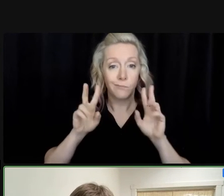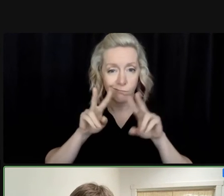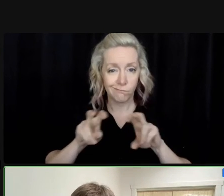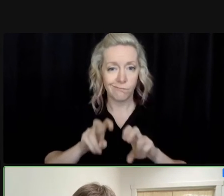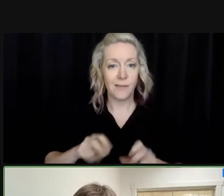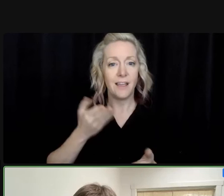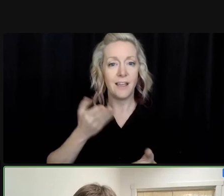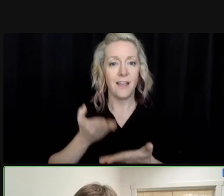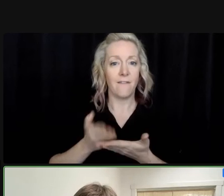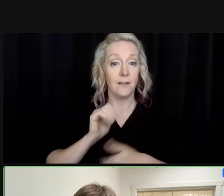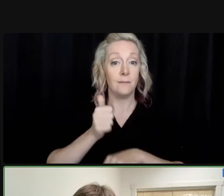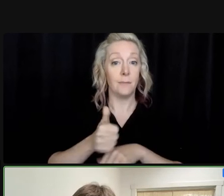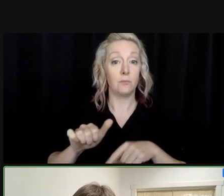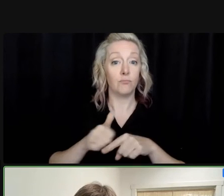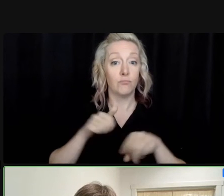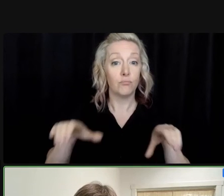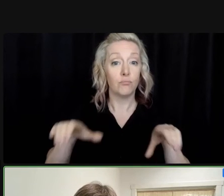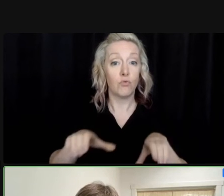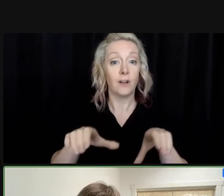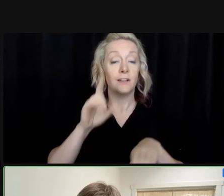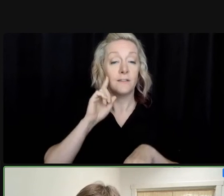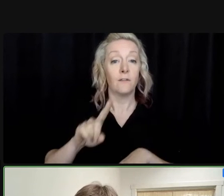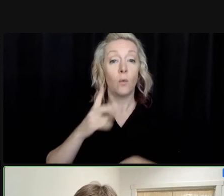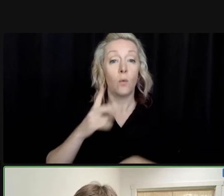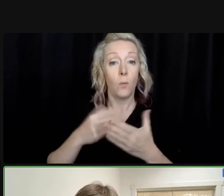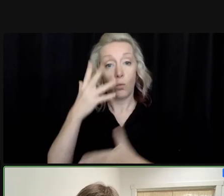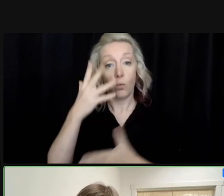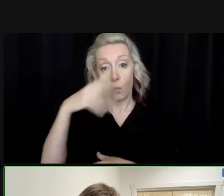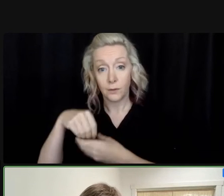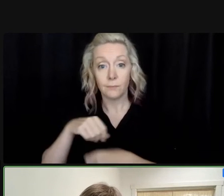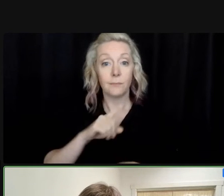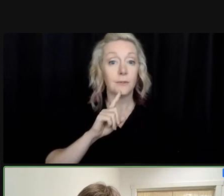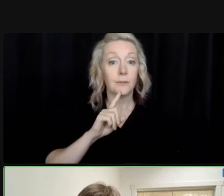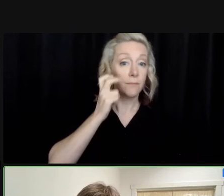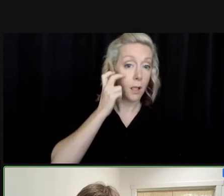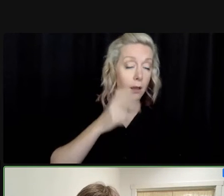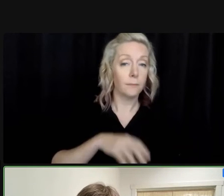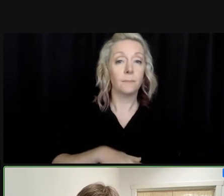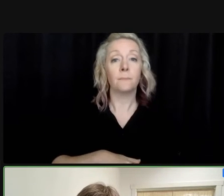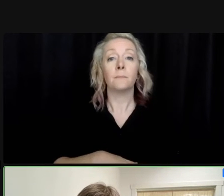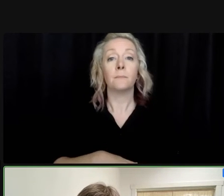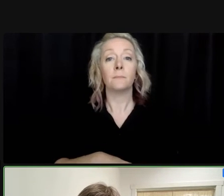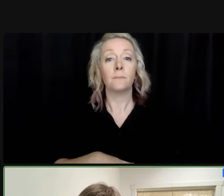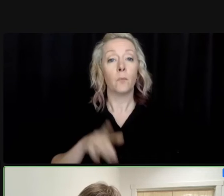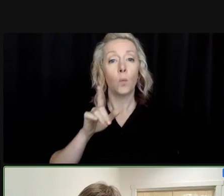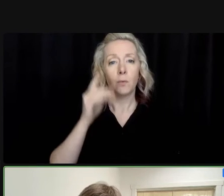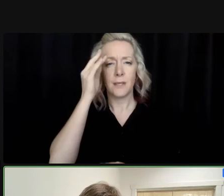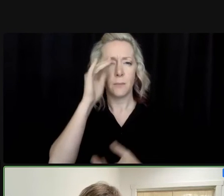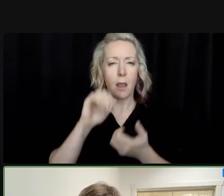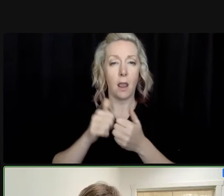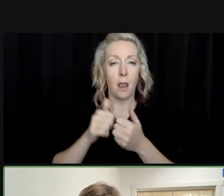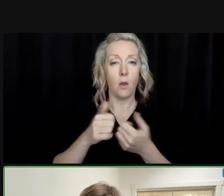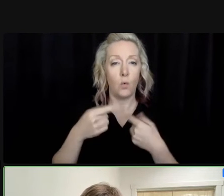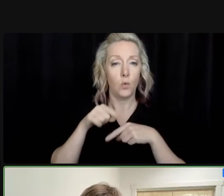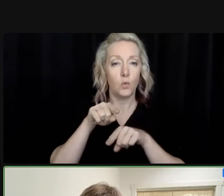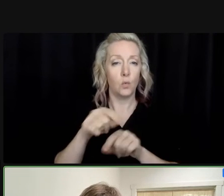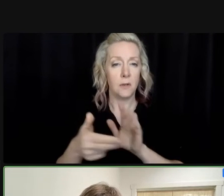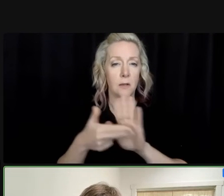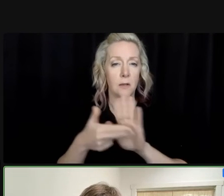practices for both autism and for deafblindness, and consider that, and consider the idea of the dual